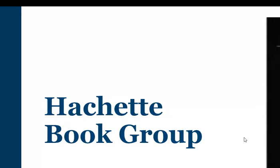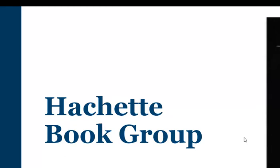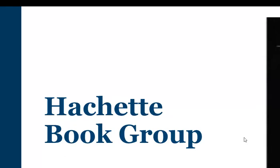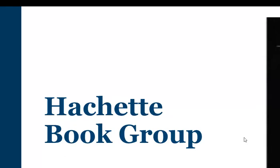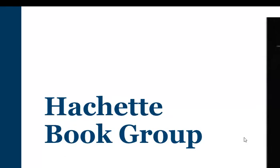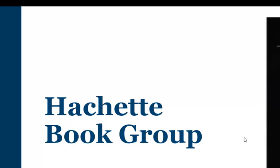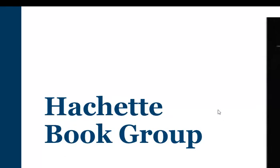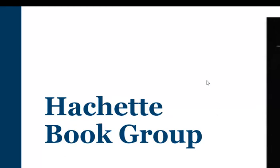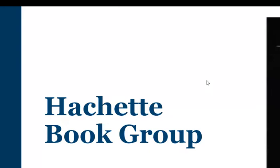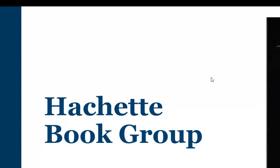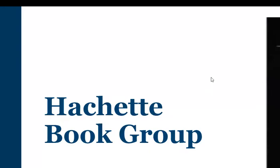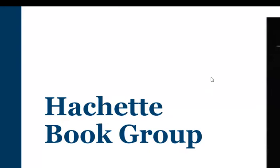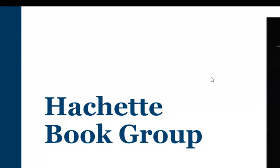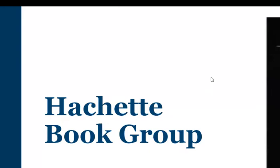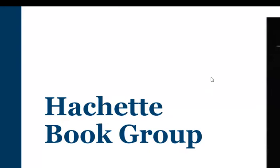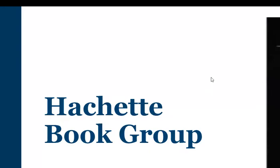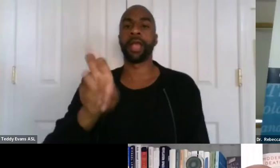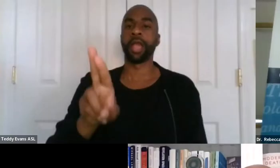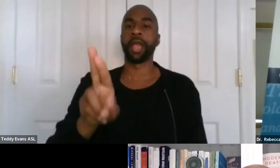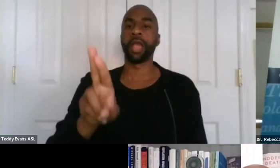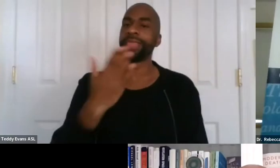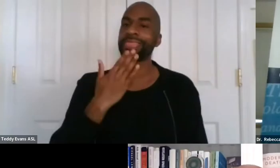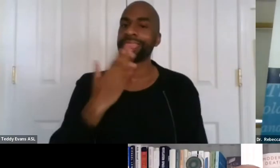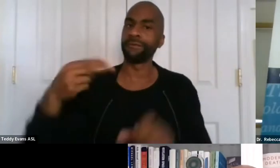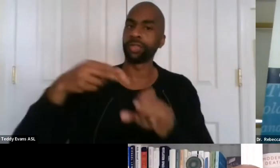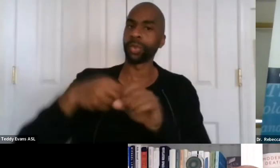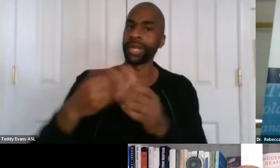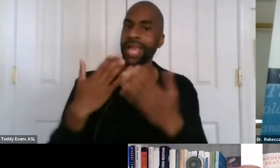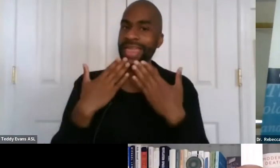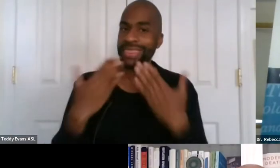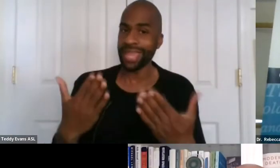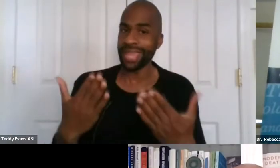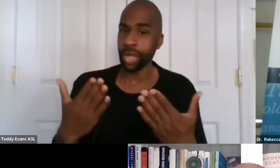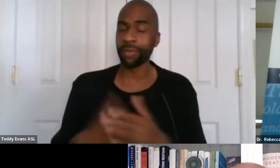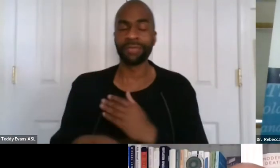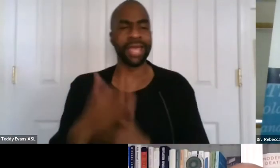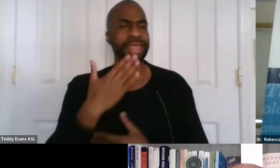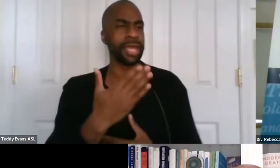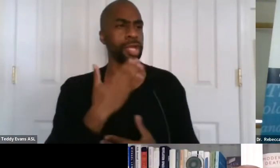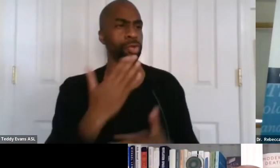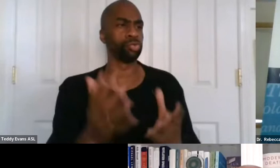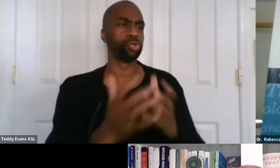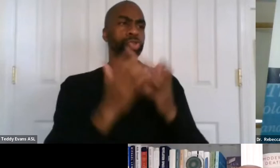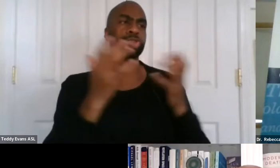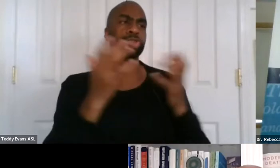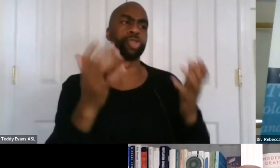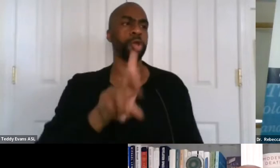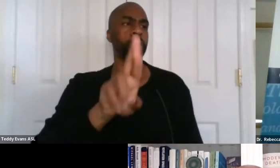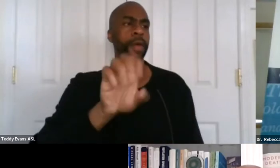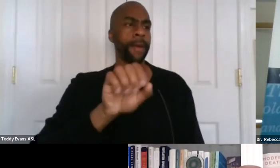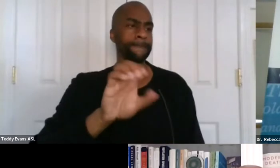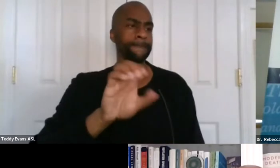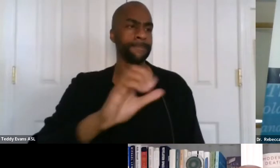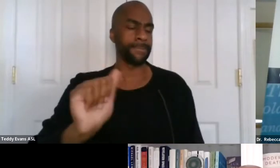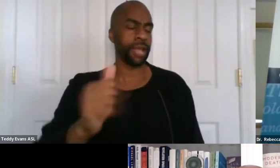Haider, thanks for joining us. Thank you so much, Rebecca, and the entire Compassion and Choices